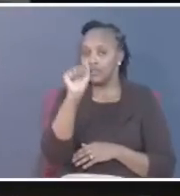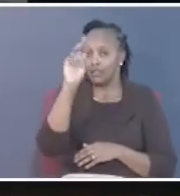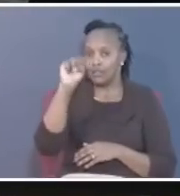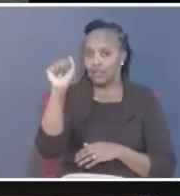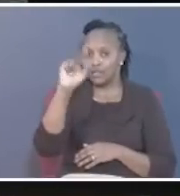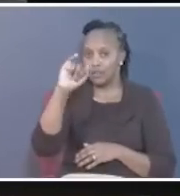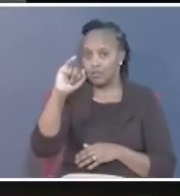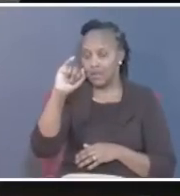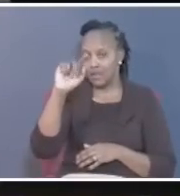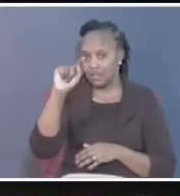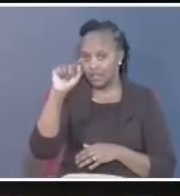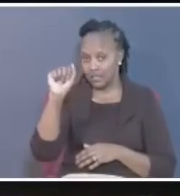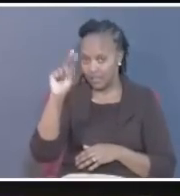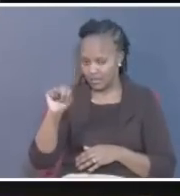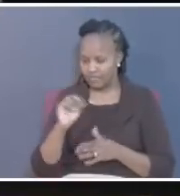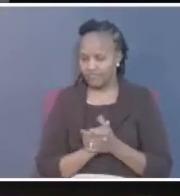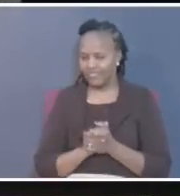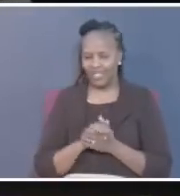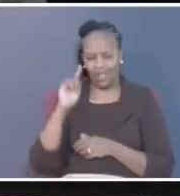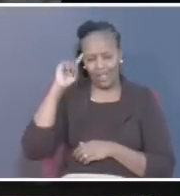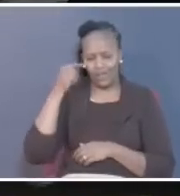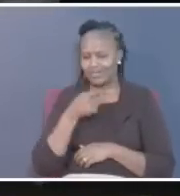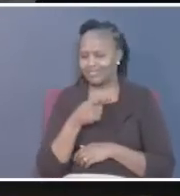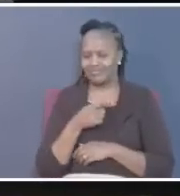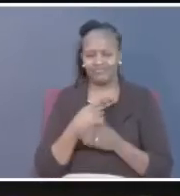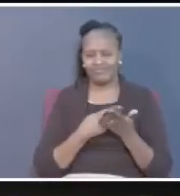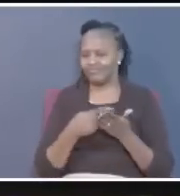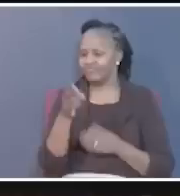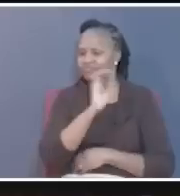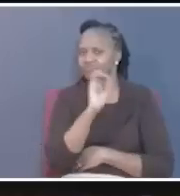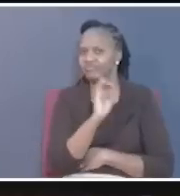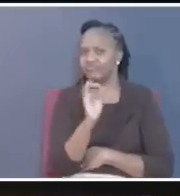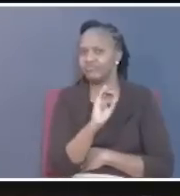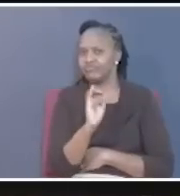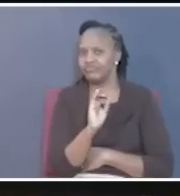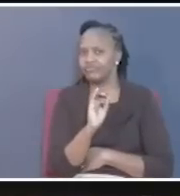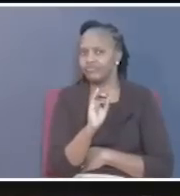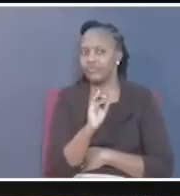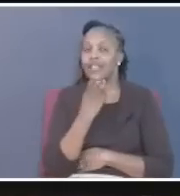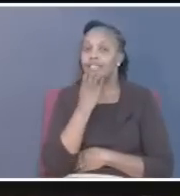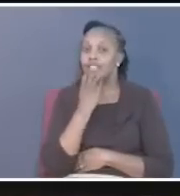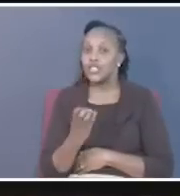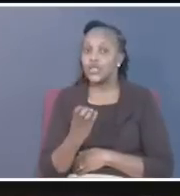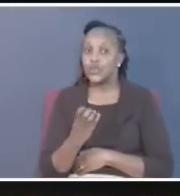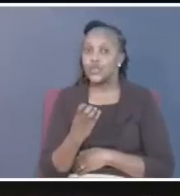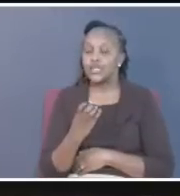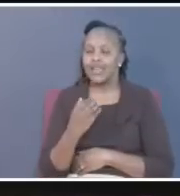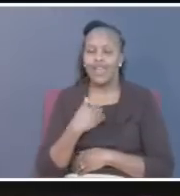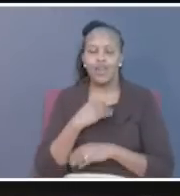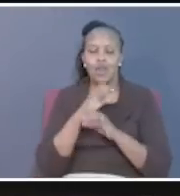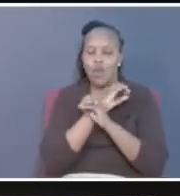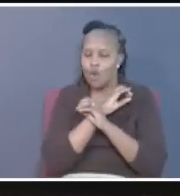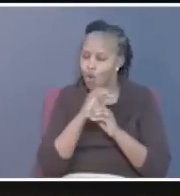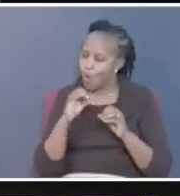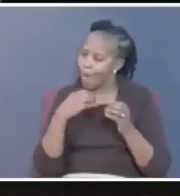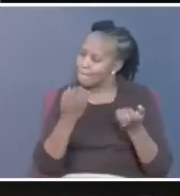an impure breed. According to the Gospel of John, chapter 4, verse 9, the Jews had no dealings with